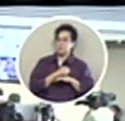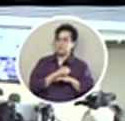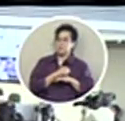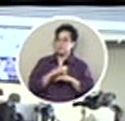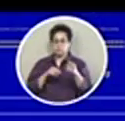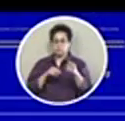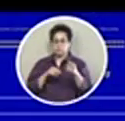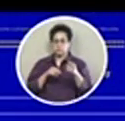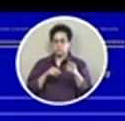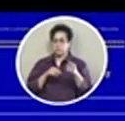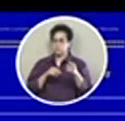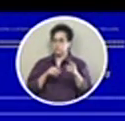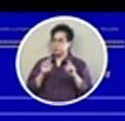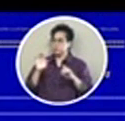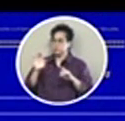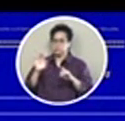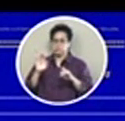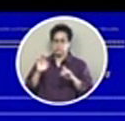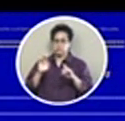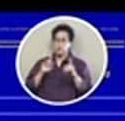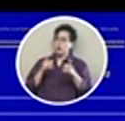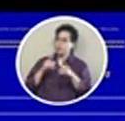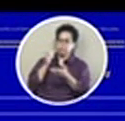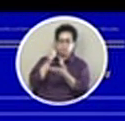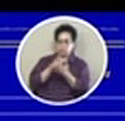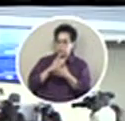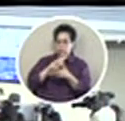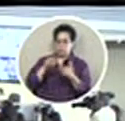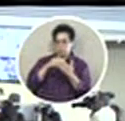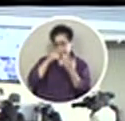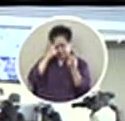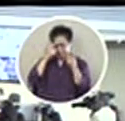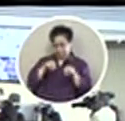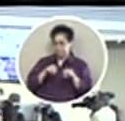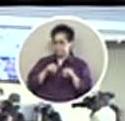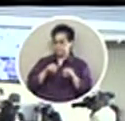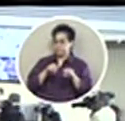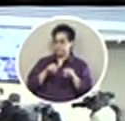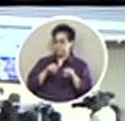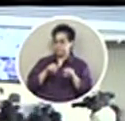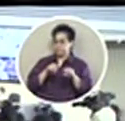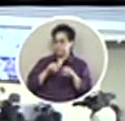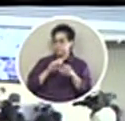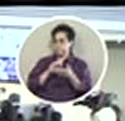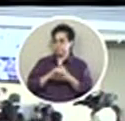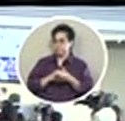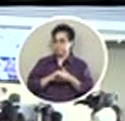Call for the vote. The vote passes unanimously, sir.